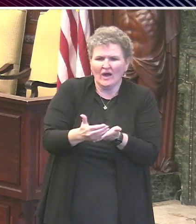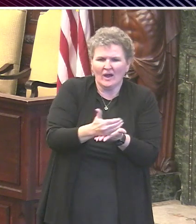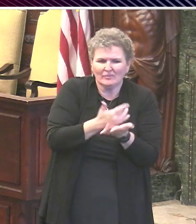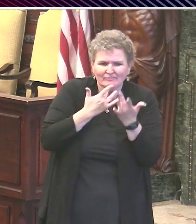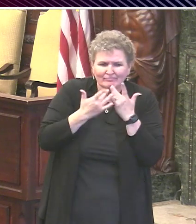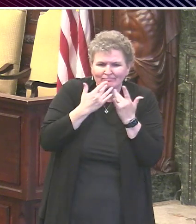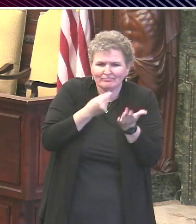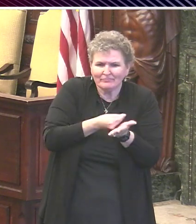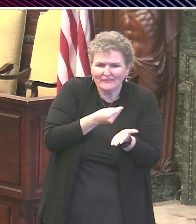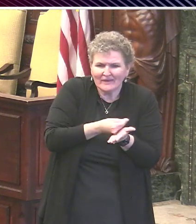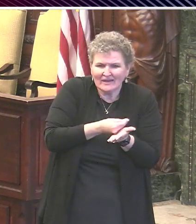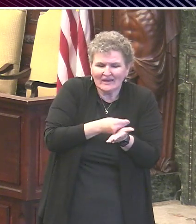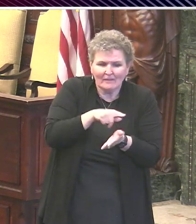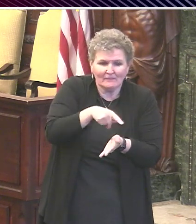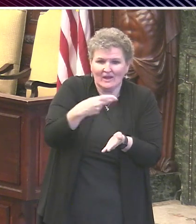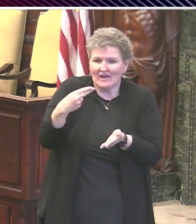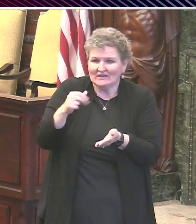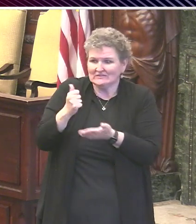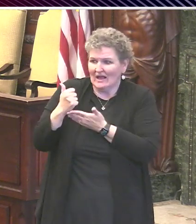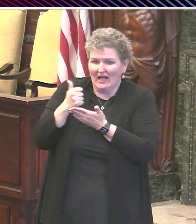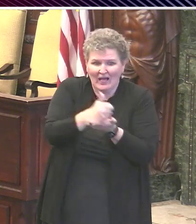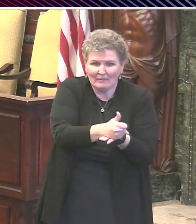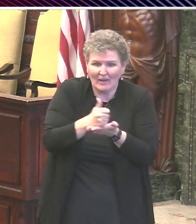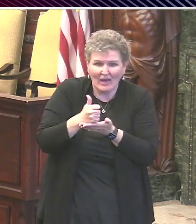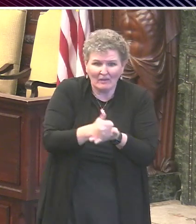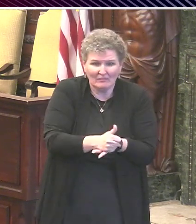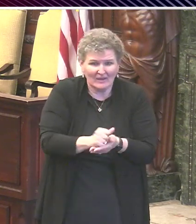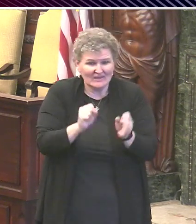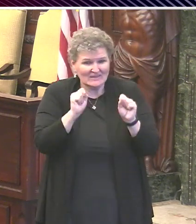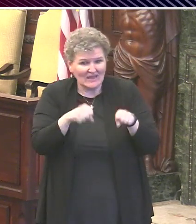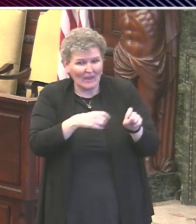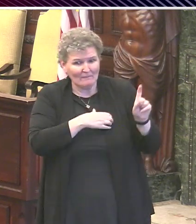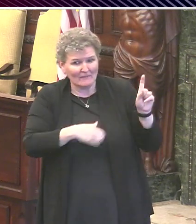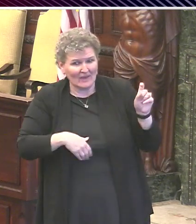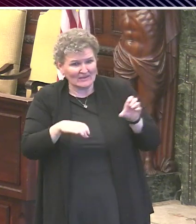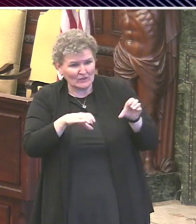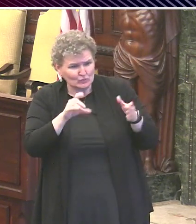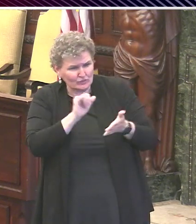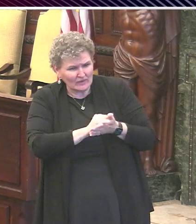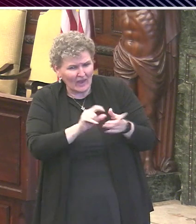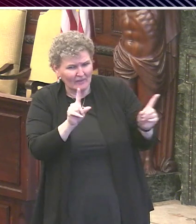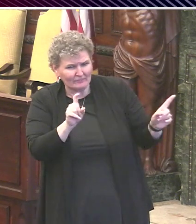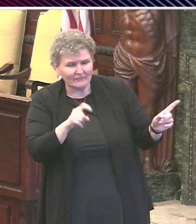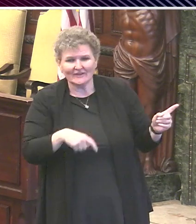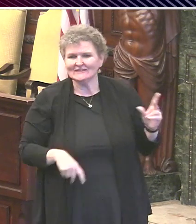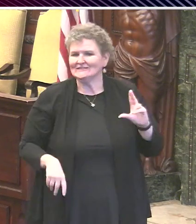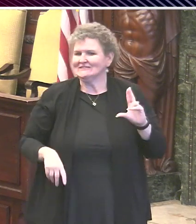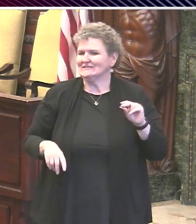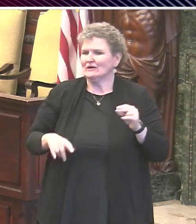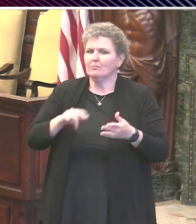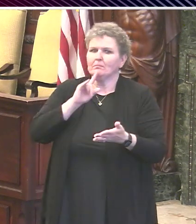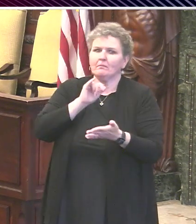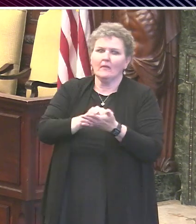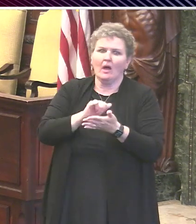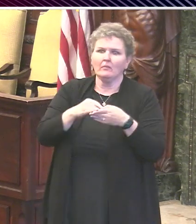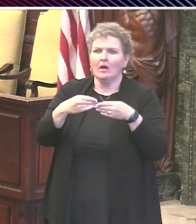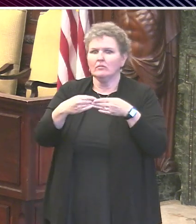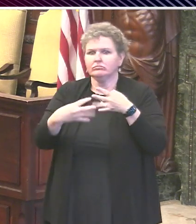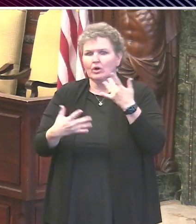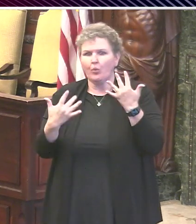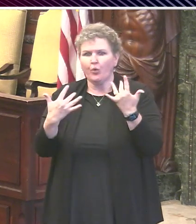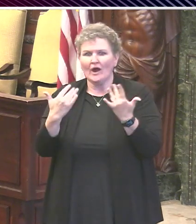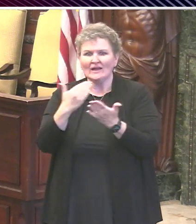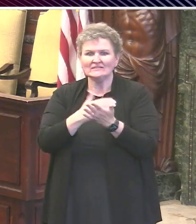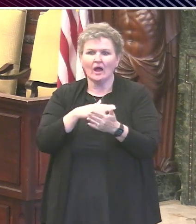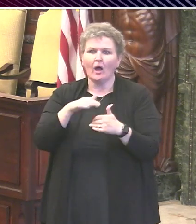the administration able to provide that and willing to do that? No. First of all, there's a waiting list of about 5,600 people who